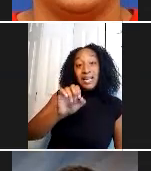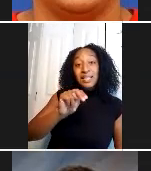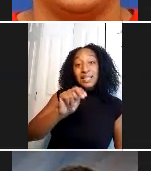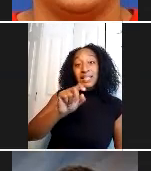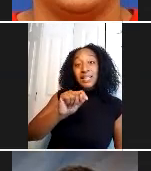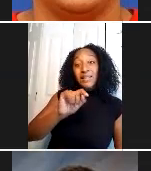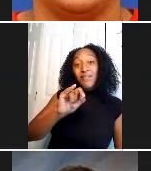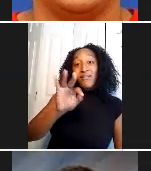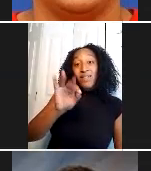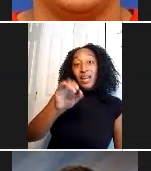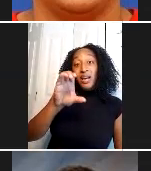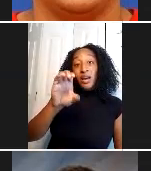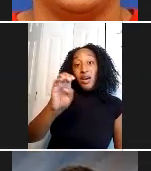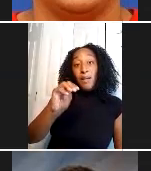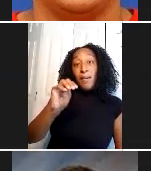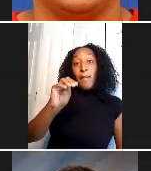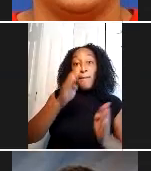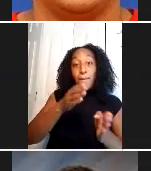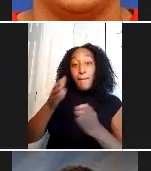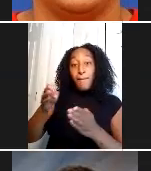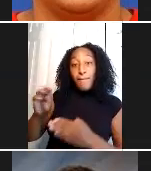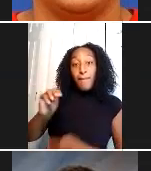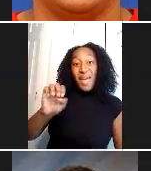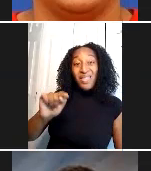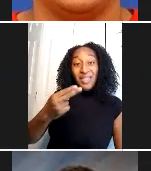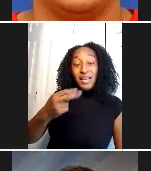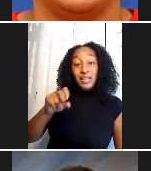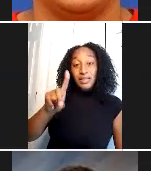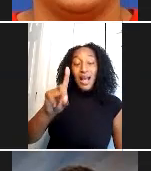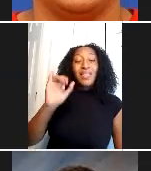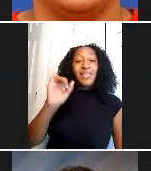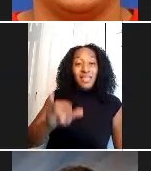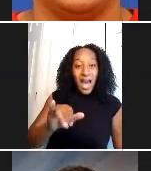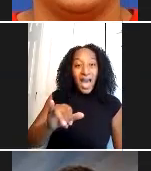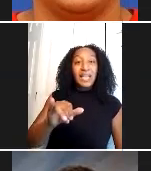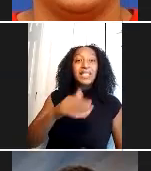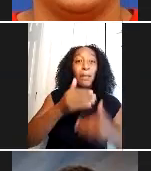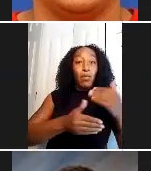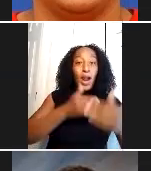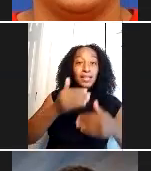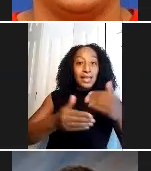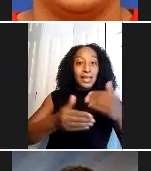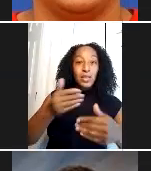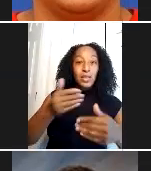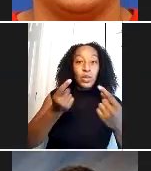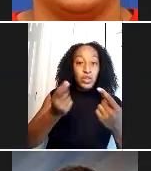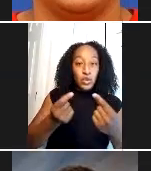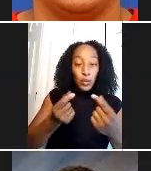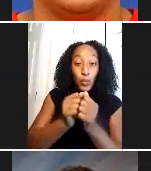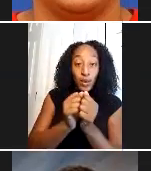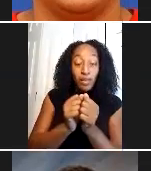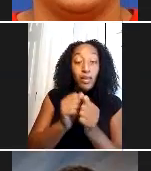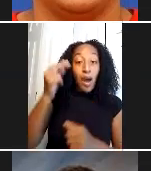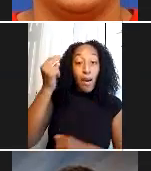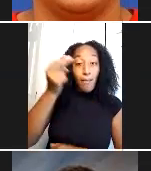things, the kinds of investigations we do in science. And so here's the basic